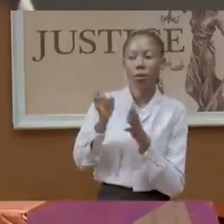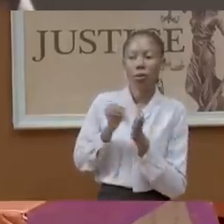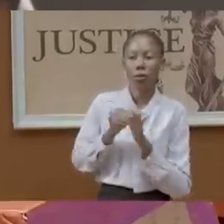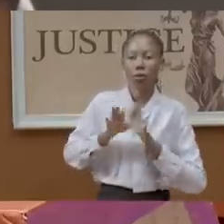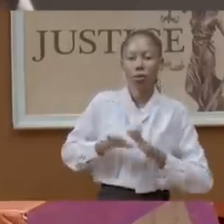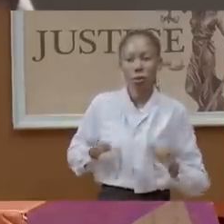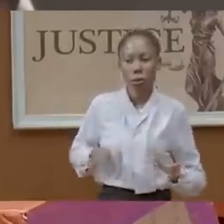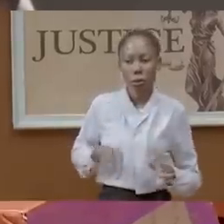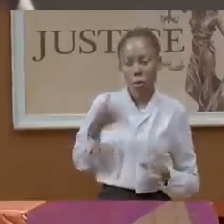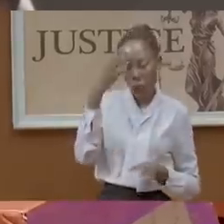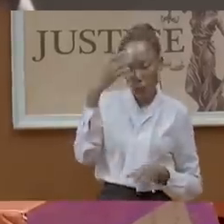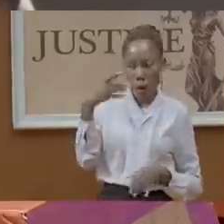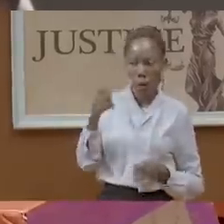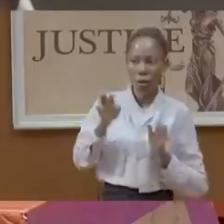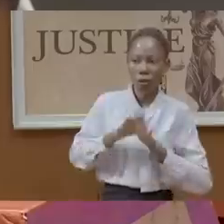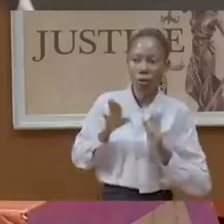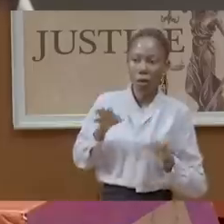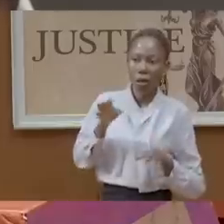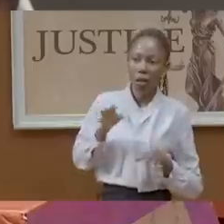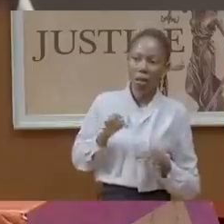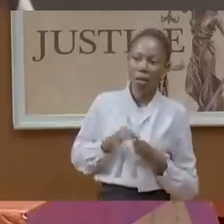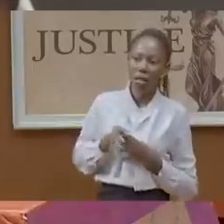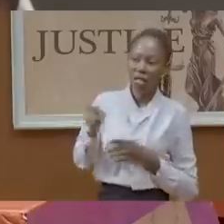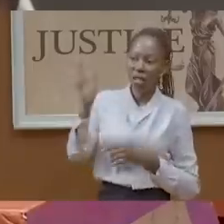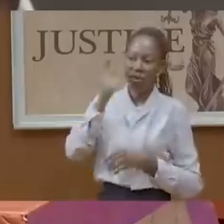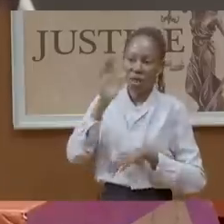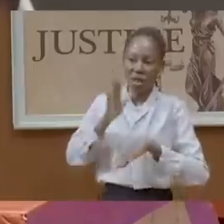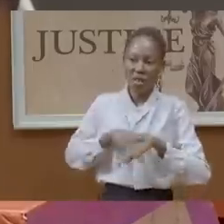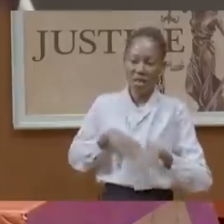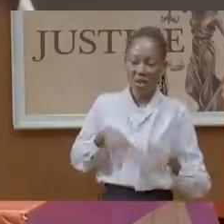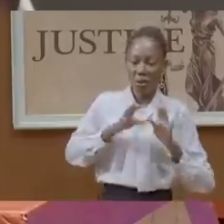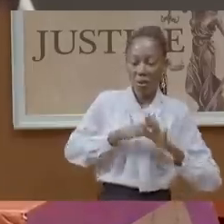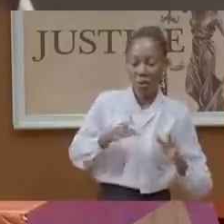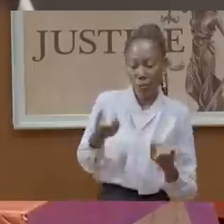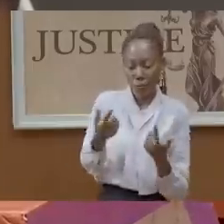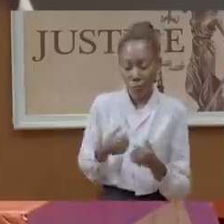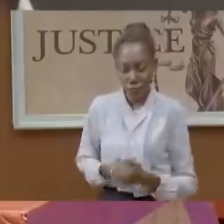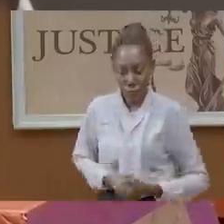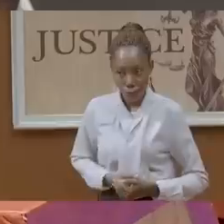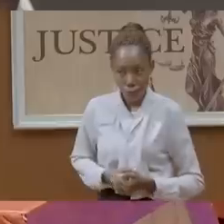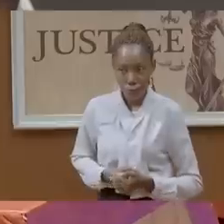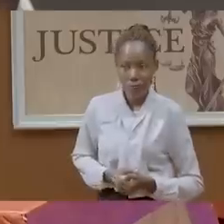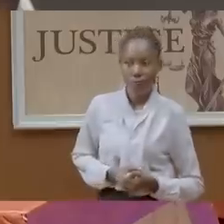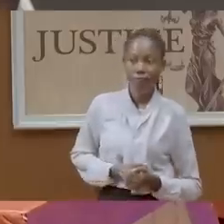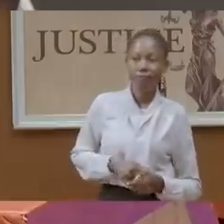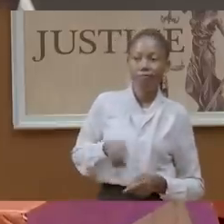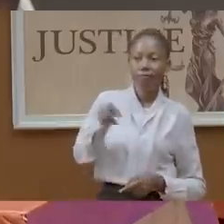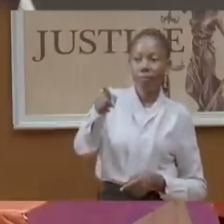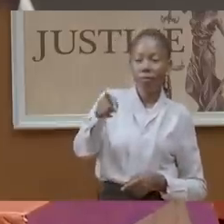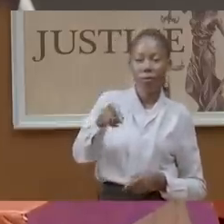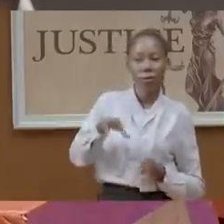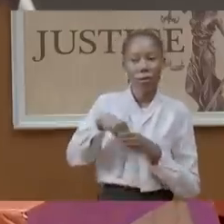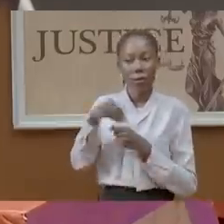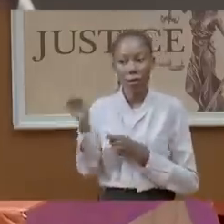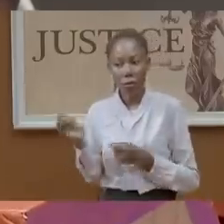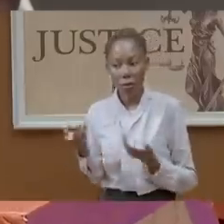later told me many a times when I go out, if we call them, we begin to tell them things. In fact, that was what even made the issue. Because me